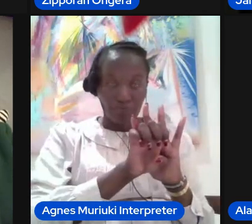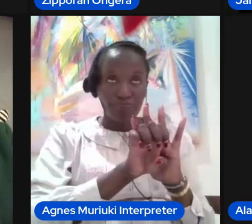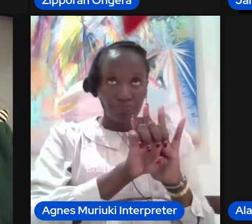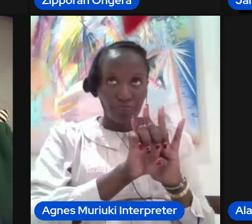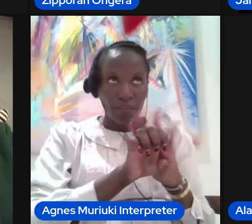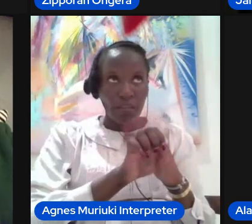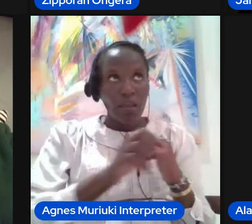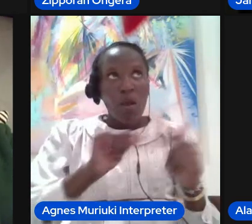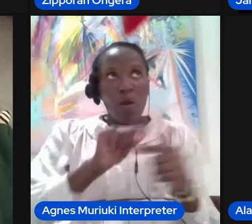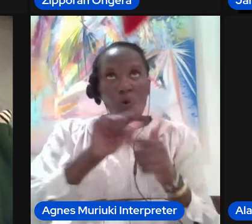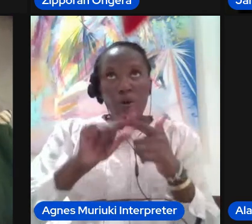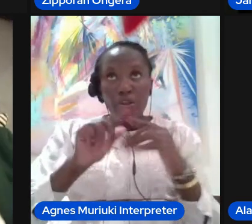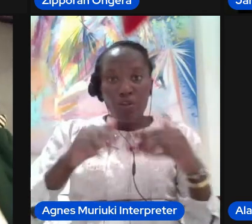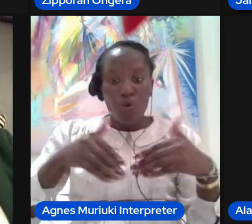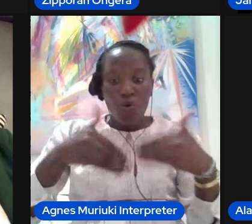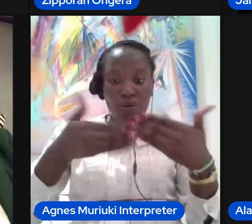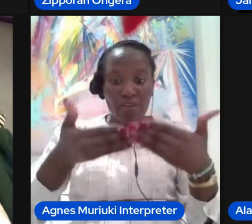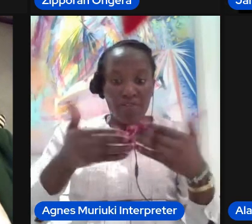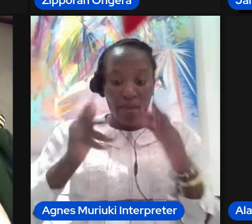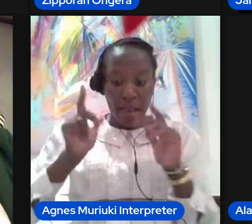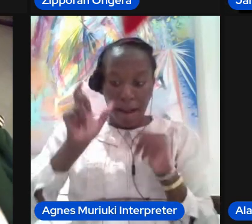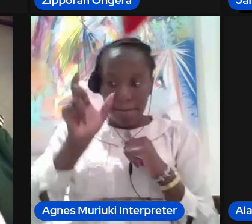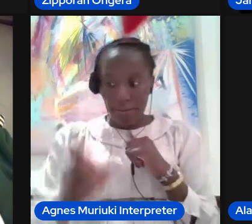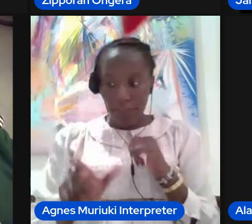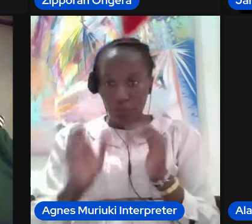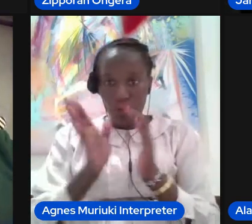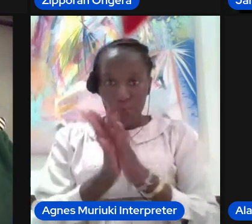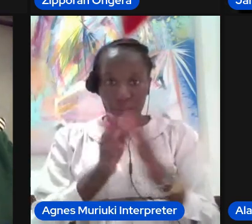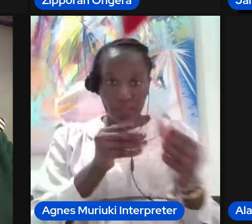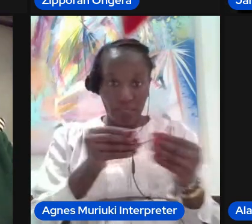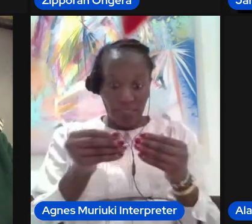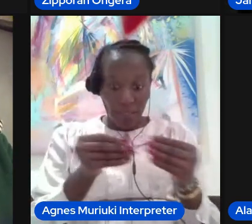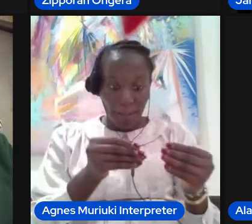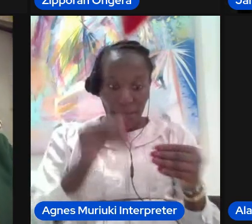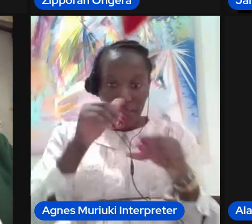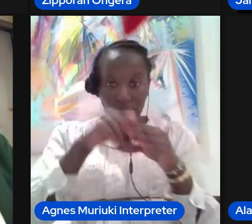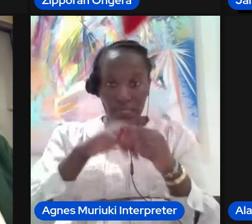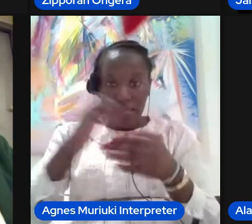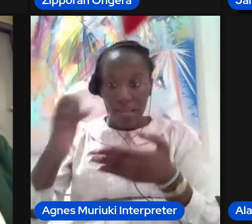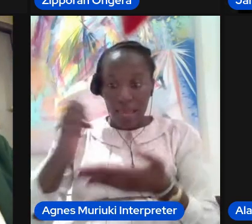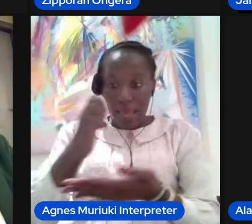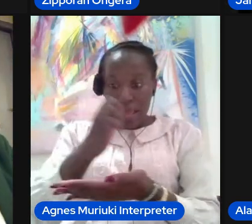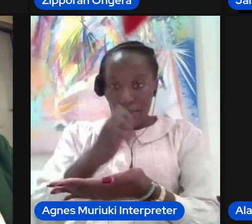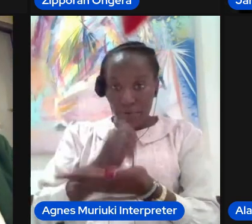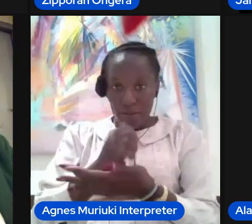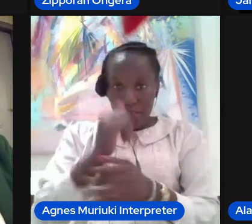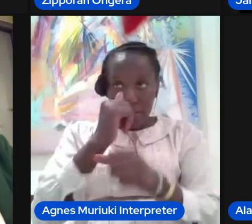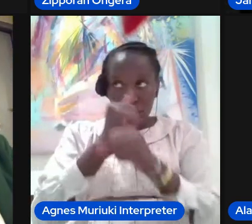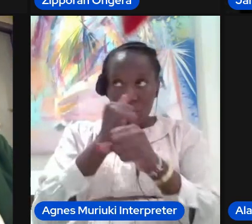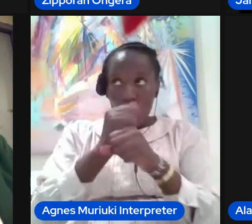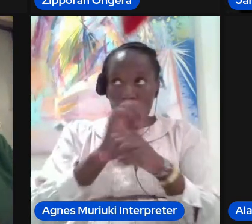a disability in employment workforce, to like share their first-hand